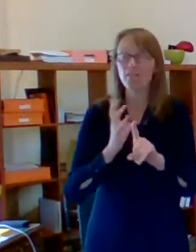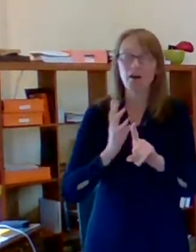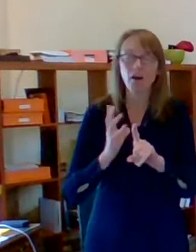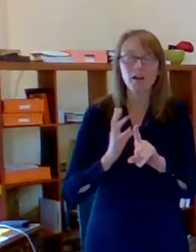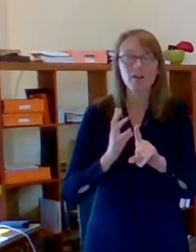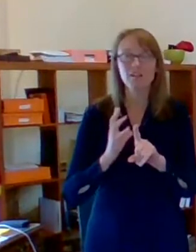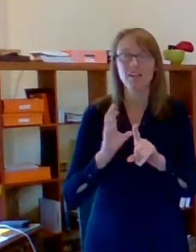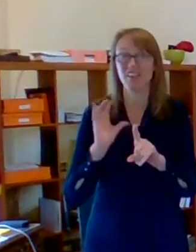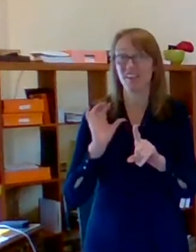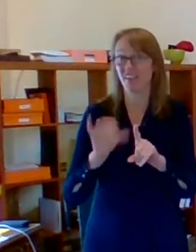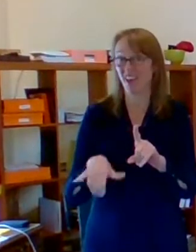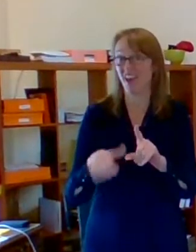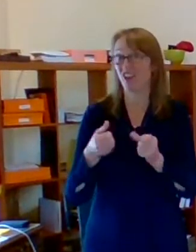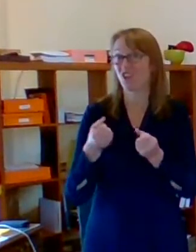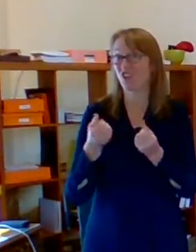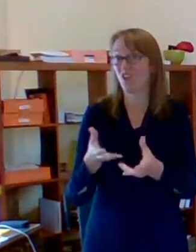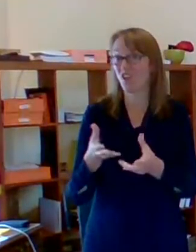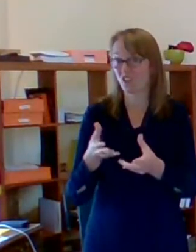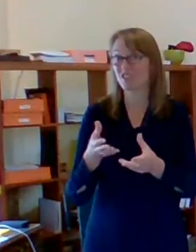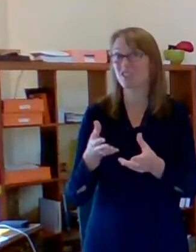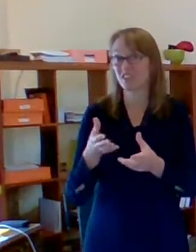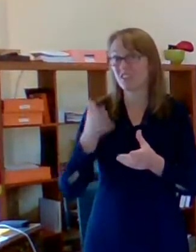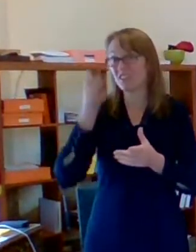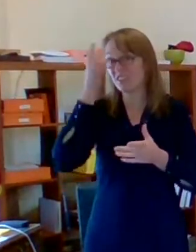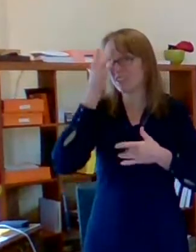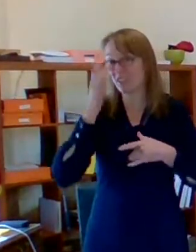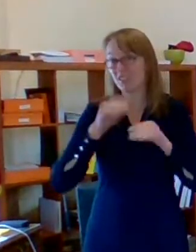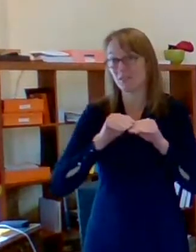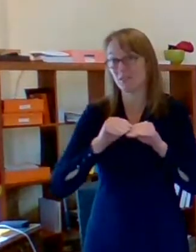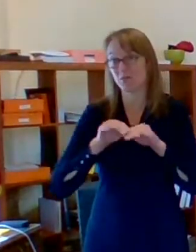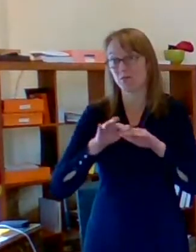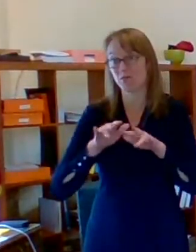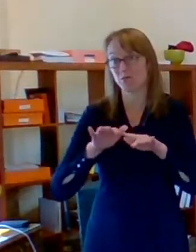fatigued and disappointed, I think, just